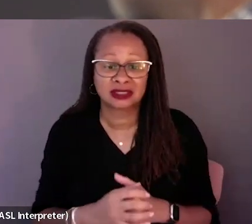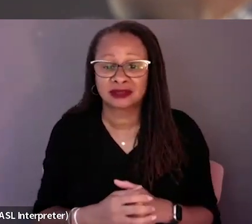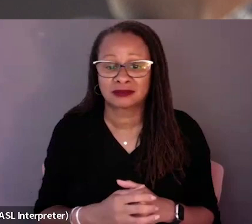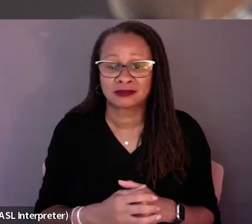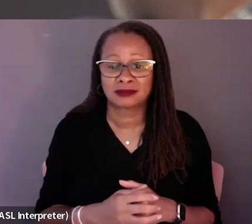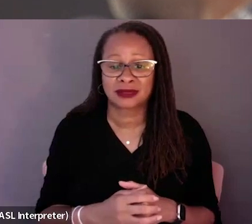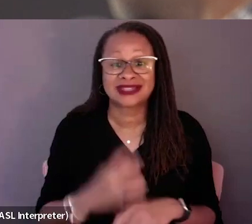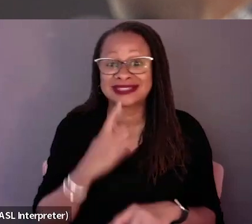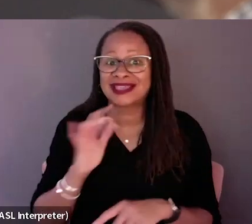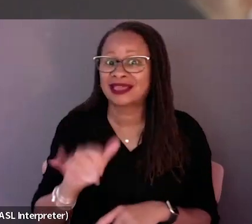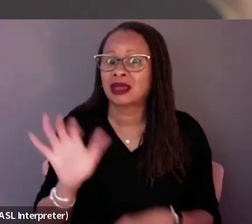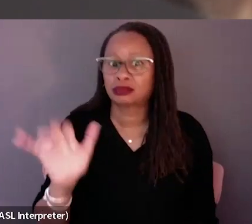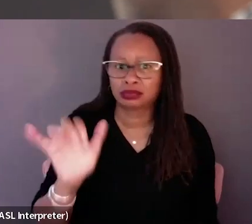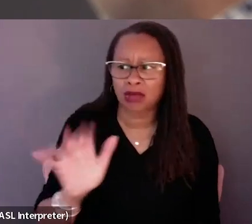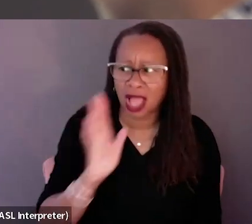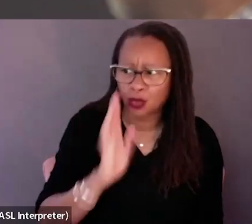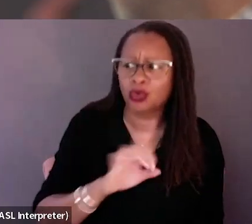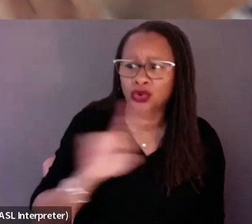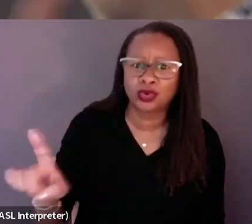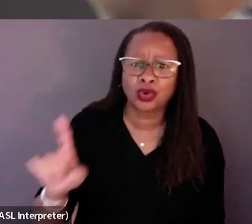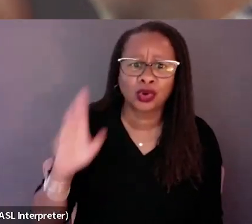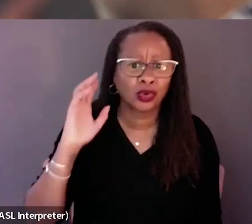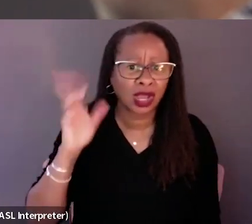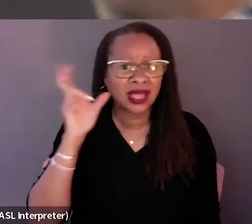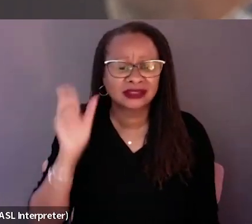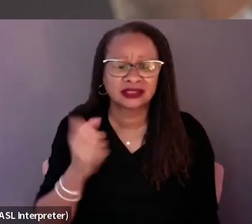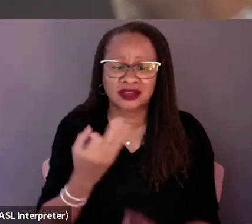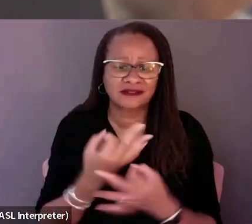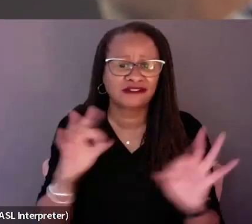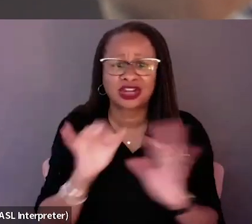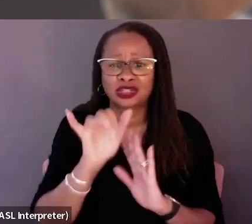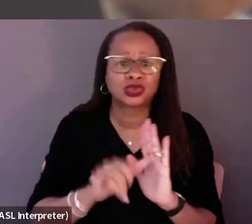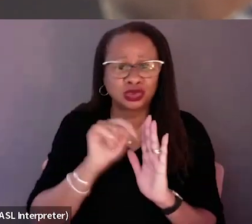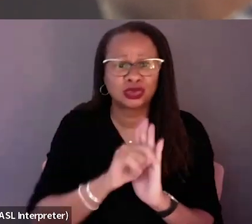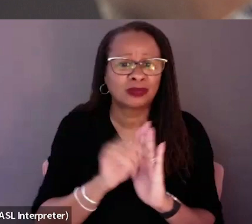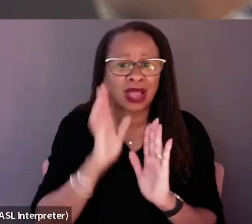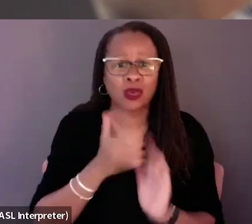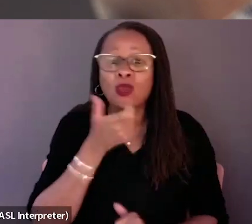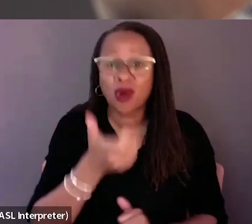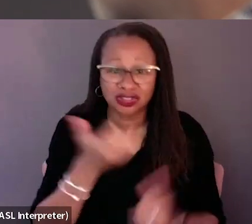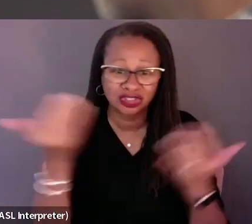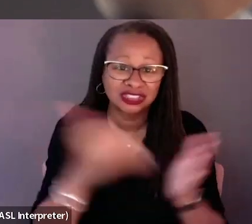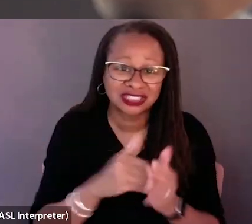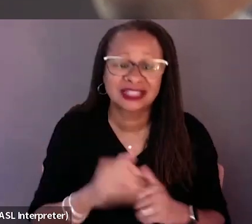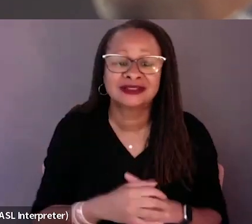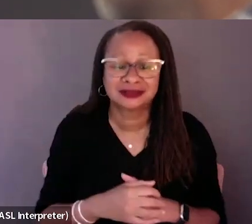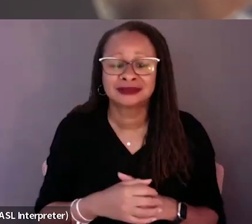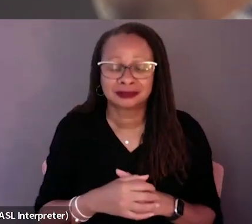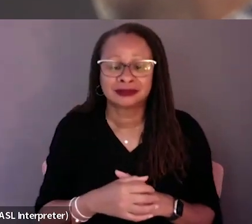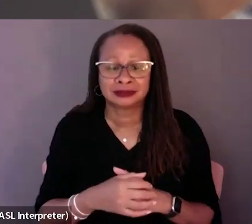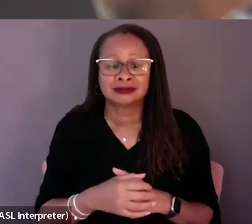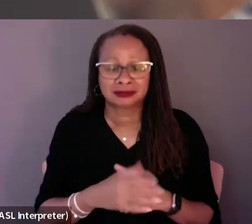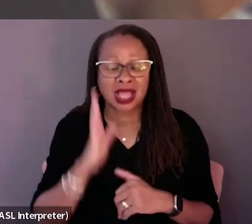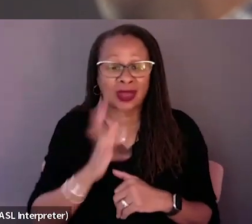like saying that, okay, I'm gonna like it's all for free on YouTube, so I'm gonna like go back home and I'm gonna like